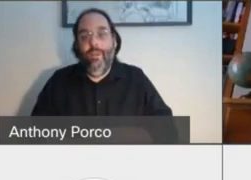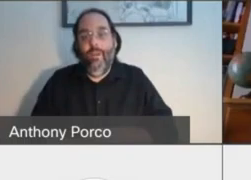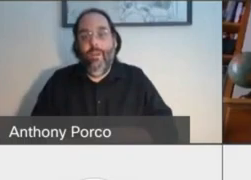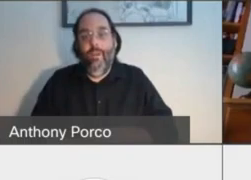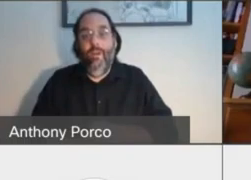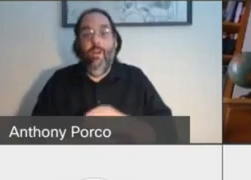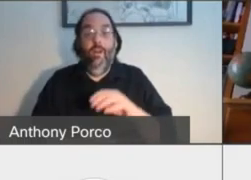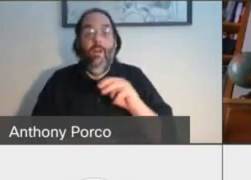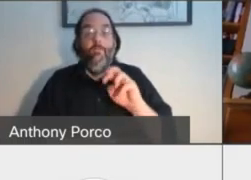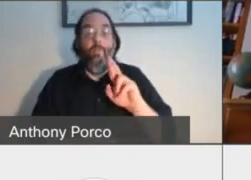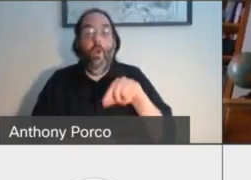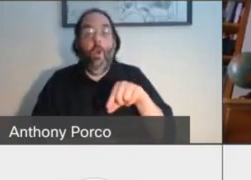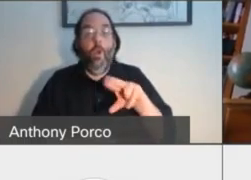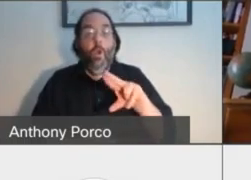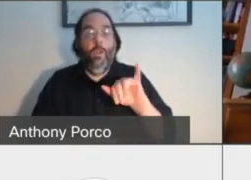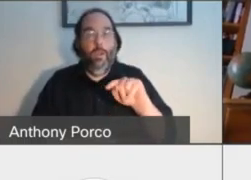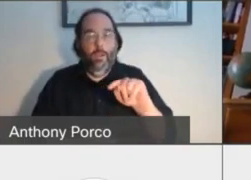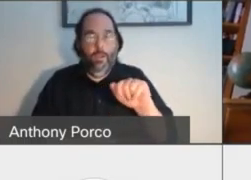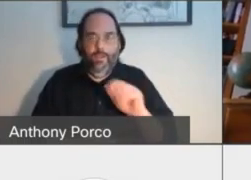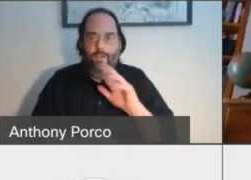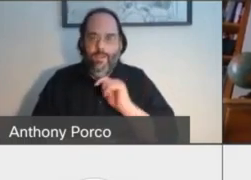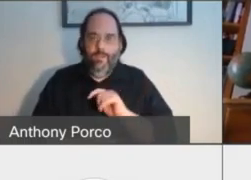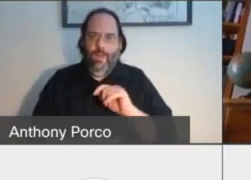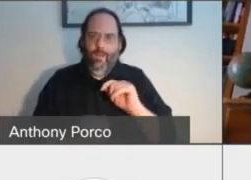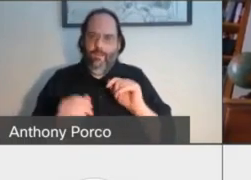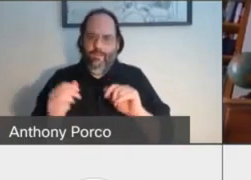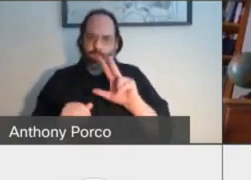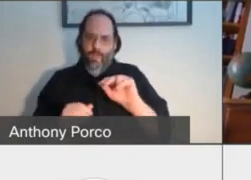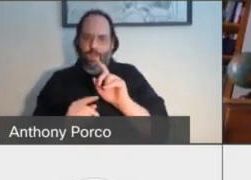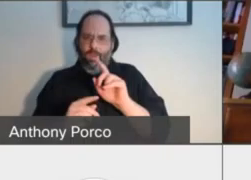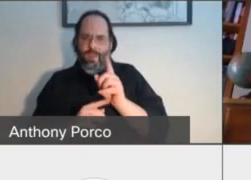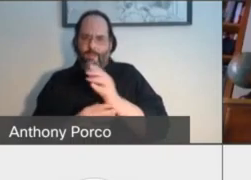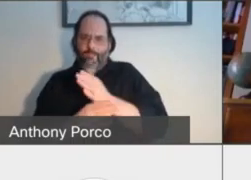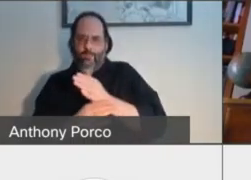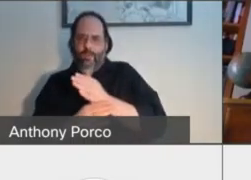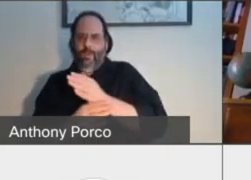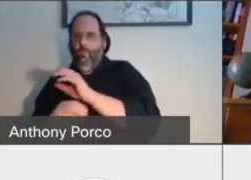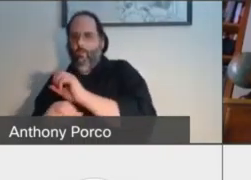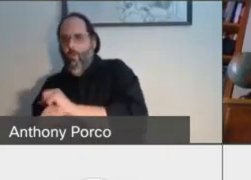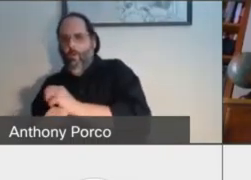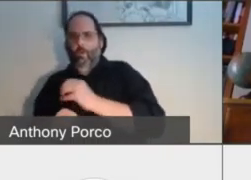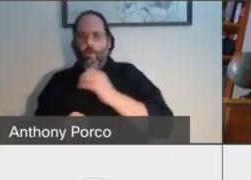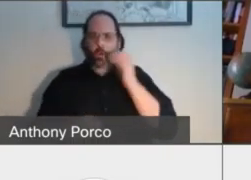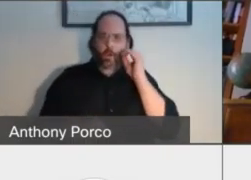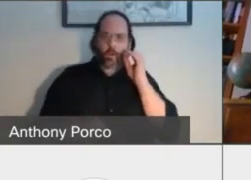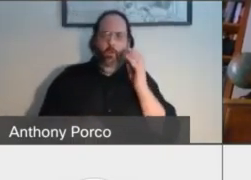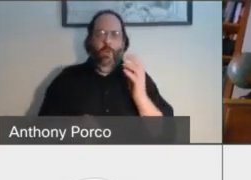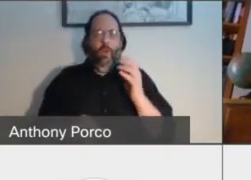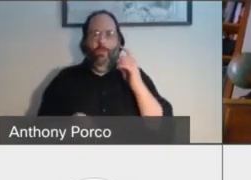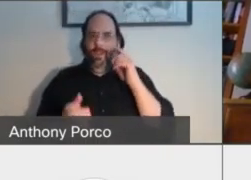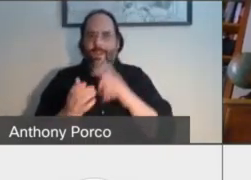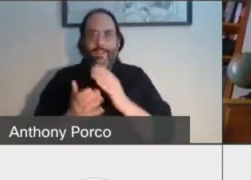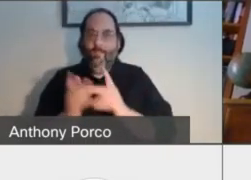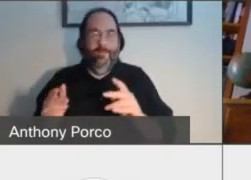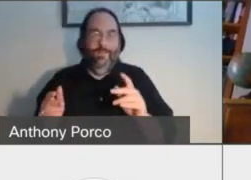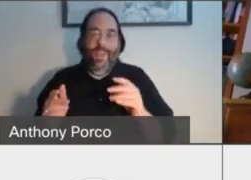what Marquita had to say about trying to get those 30 minutes between work and home. But I've also recognized that there are people that have not had that